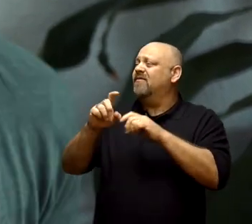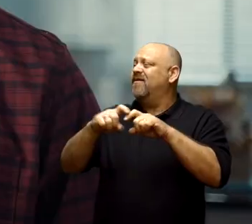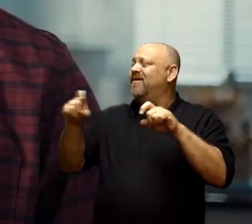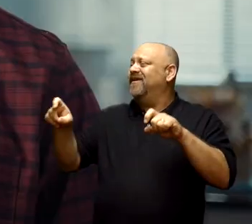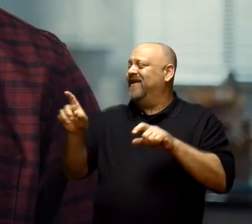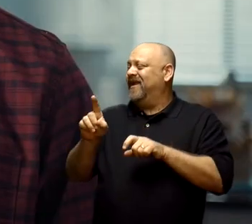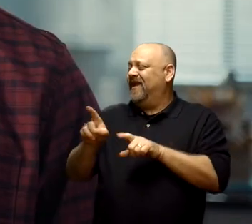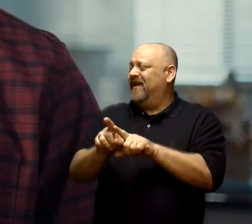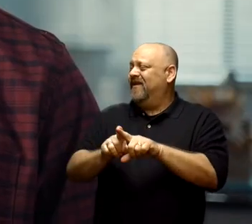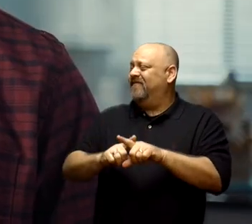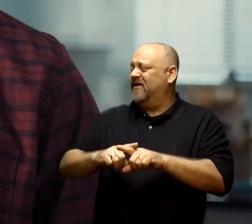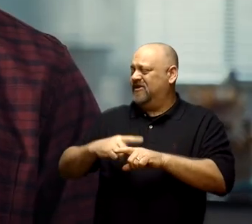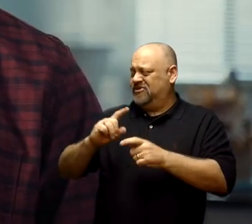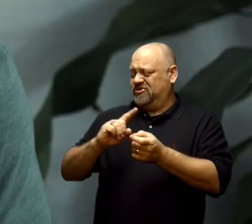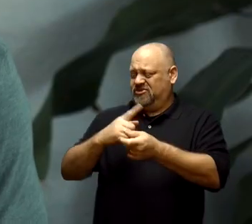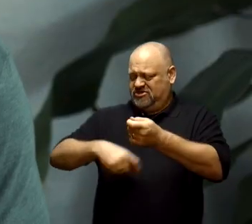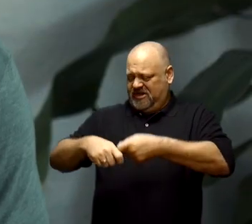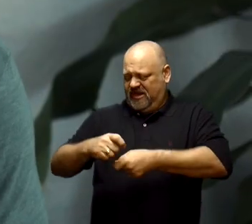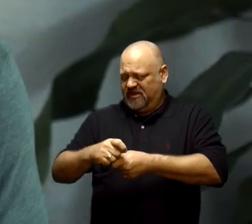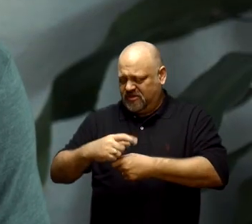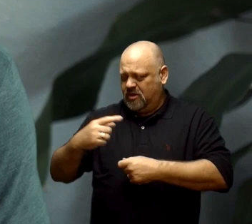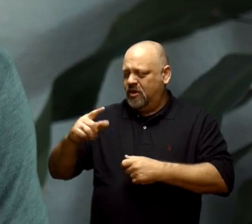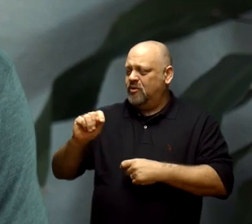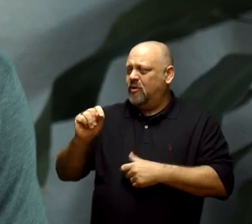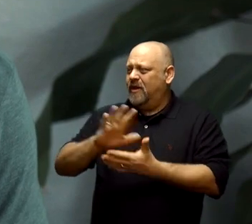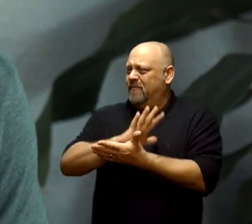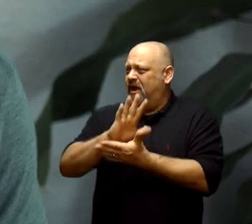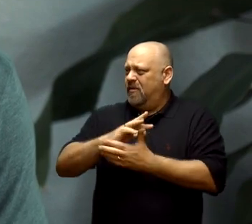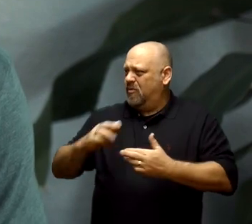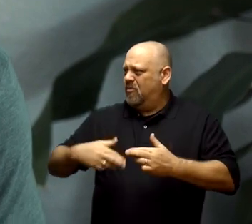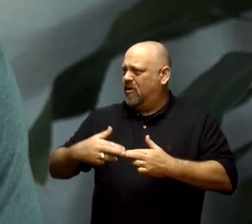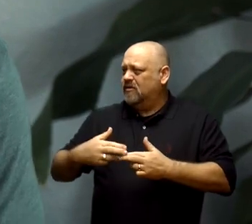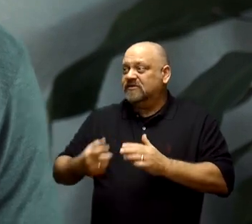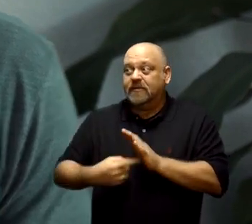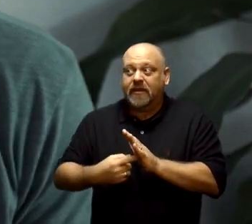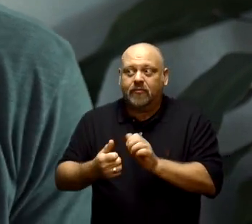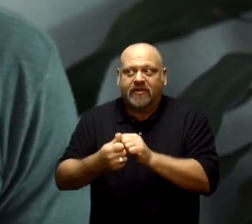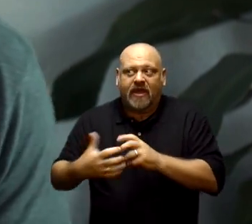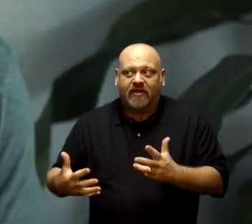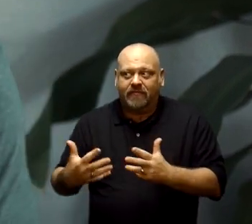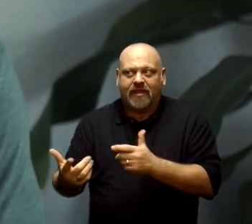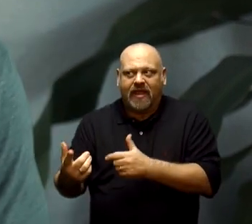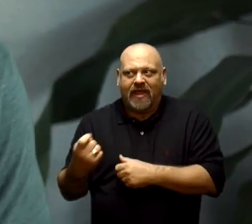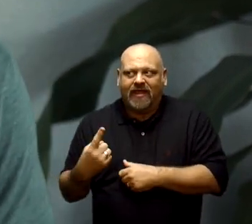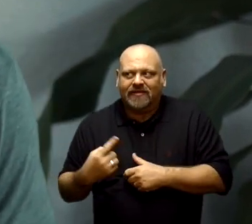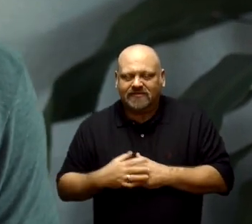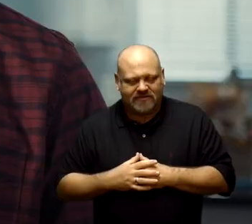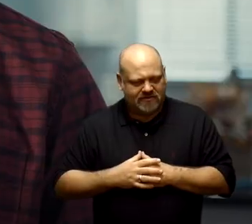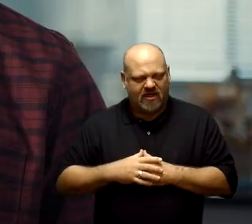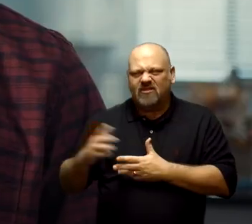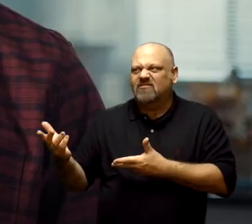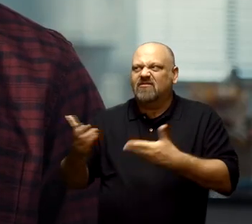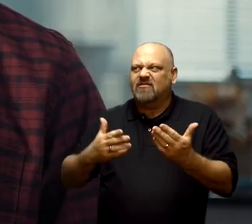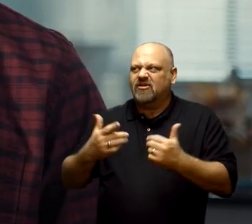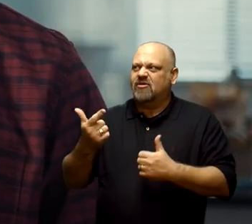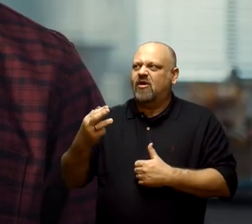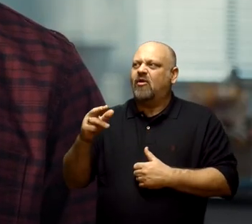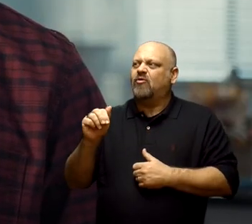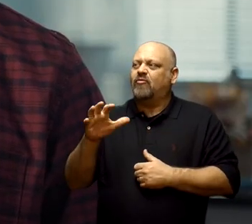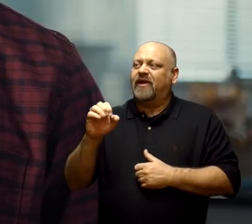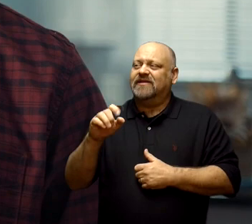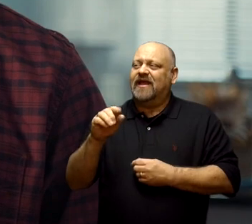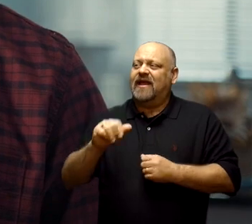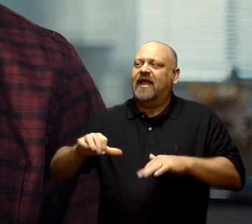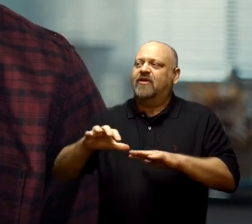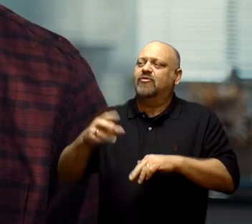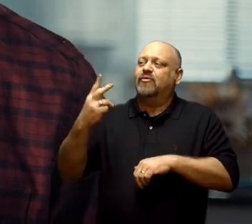changed the toilet paper roll. Sometimes without even being asked. I took her to Graceland twice. But Graceland